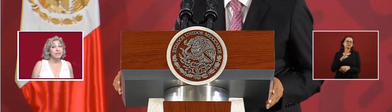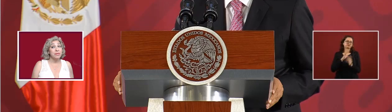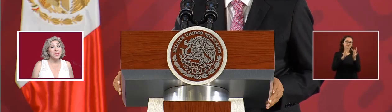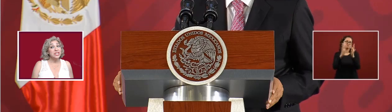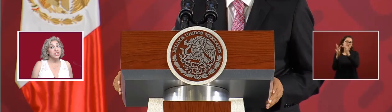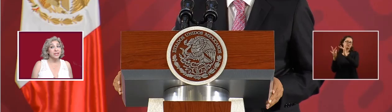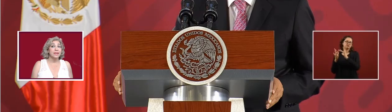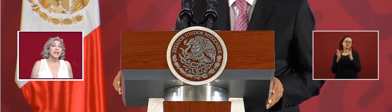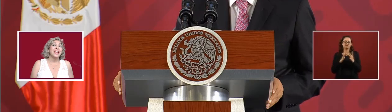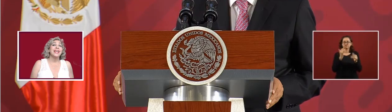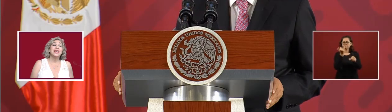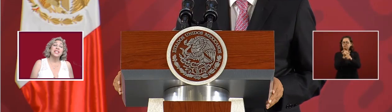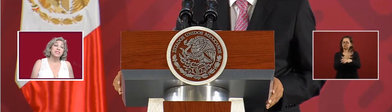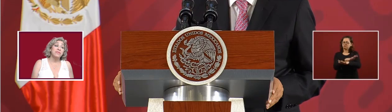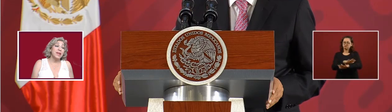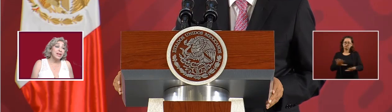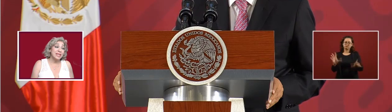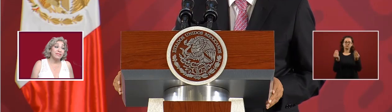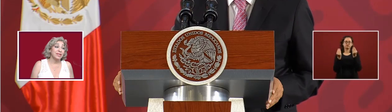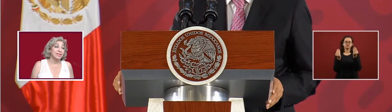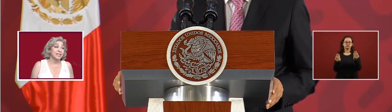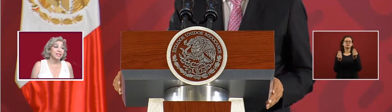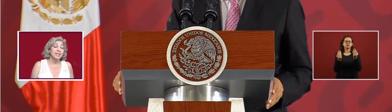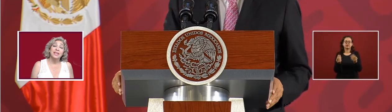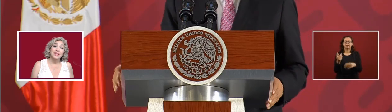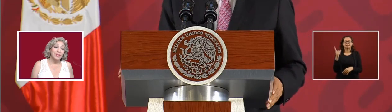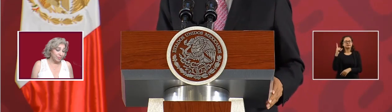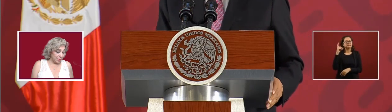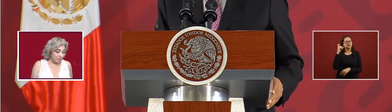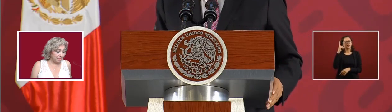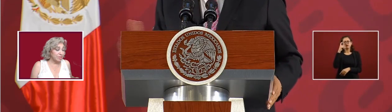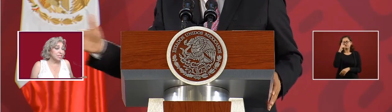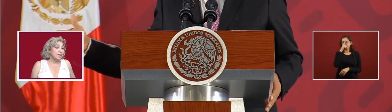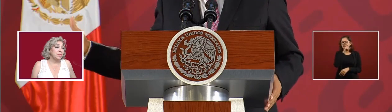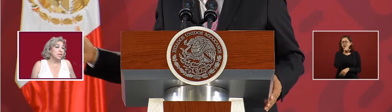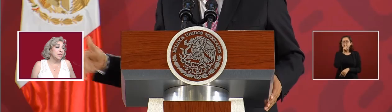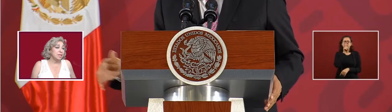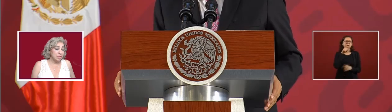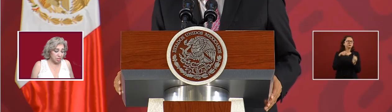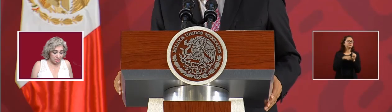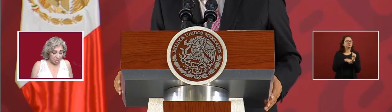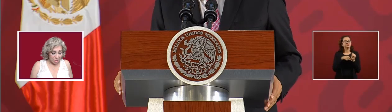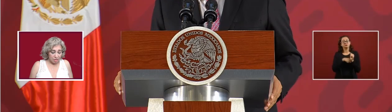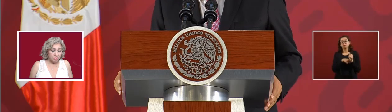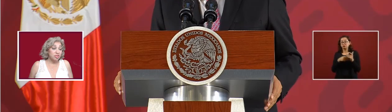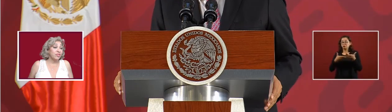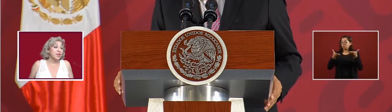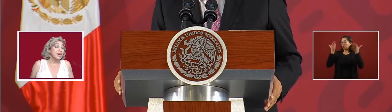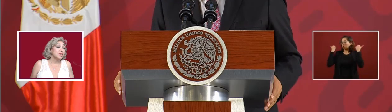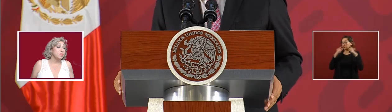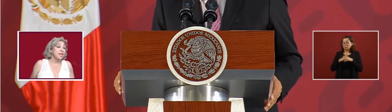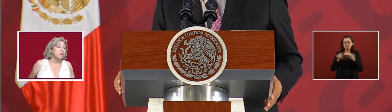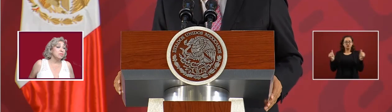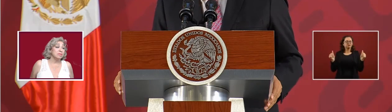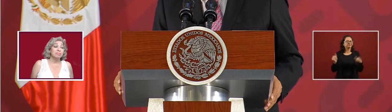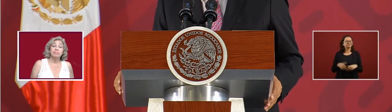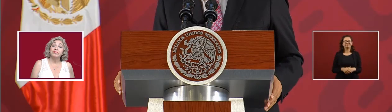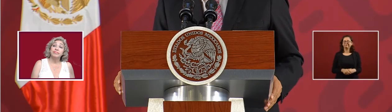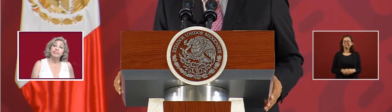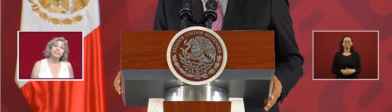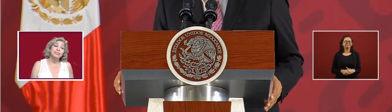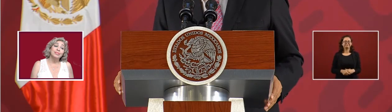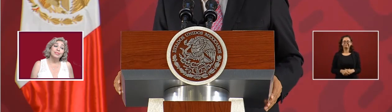a lot of information and it is very difficult for someone for it not to be known